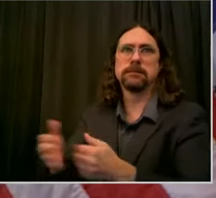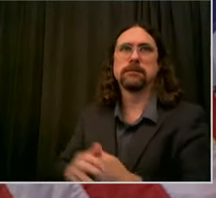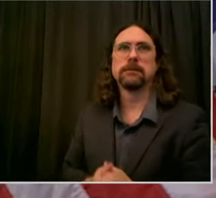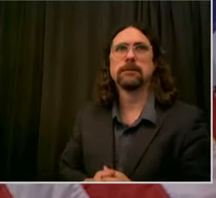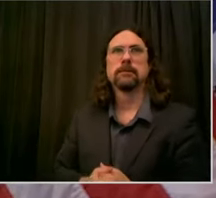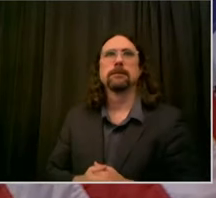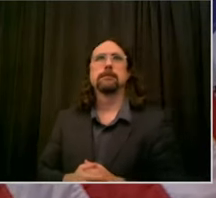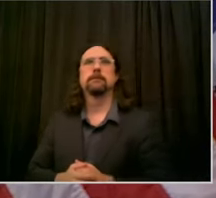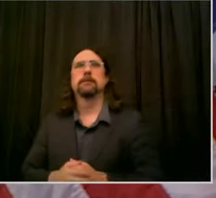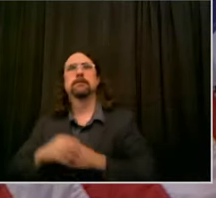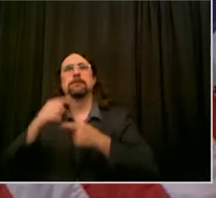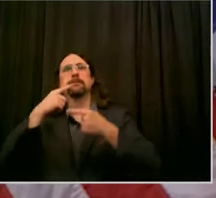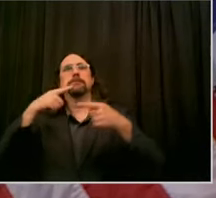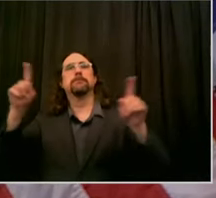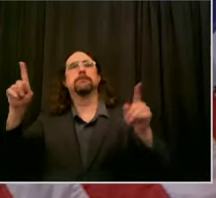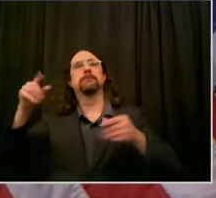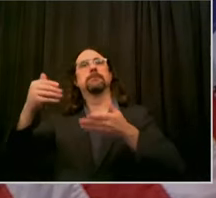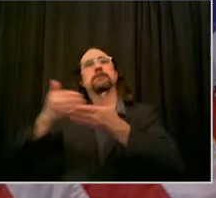could